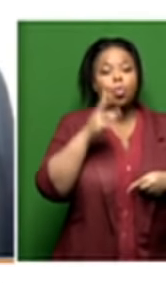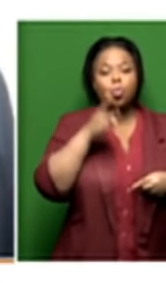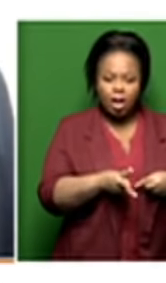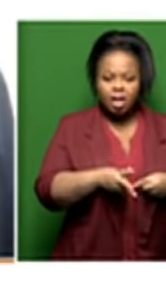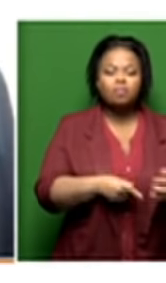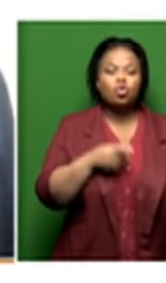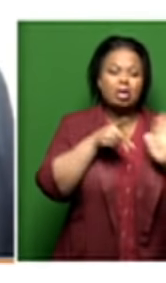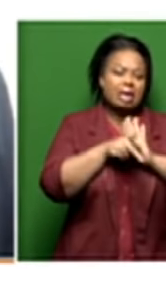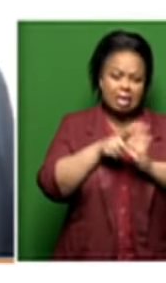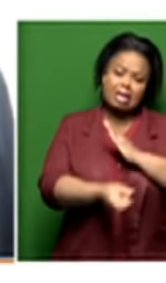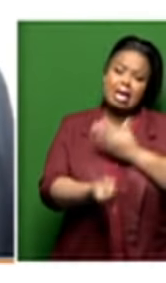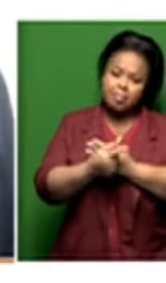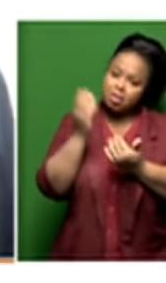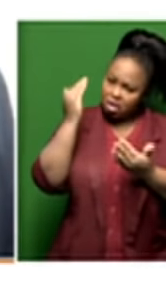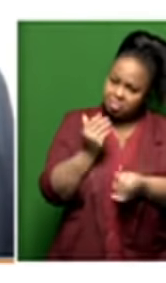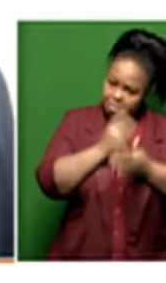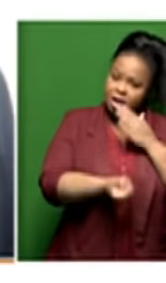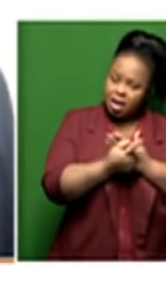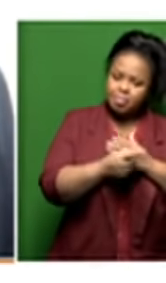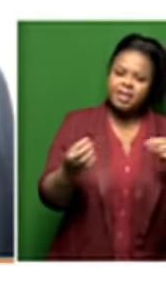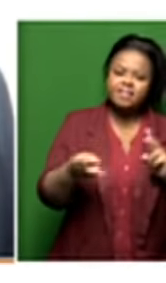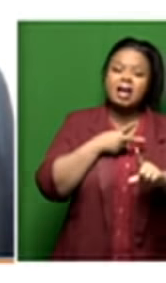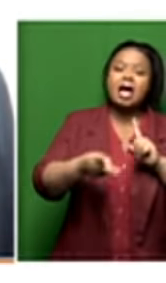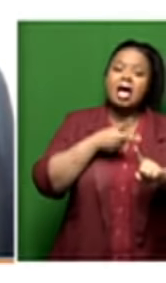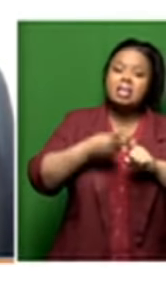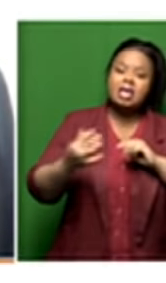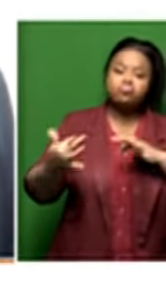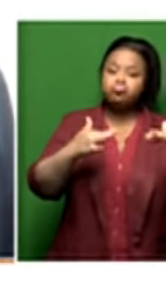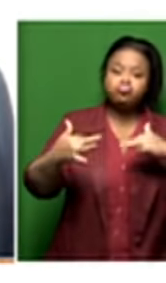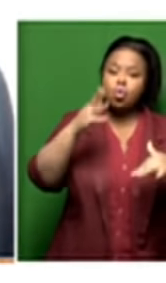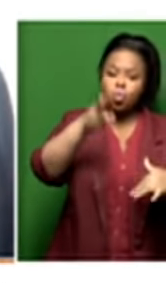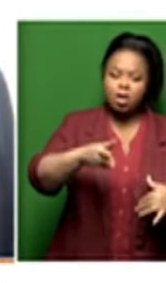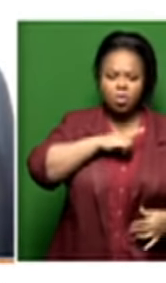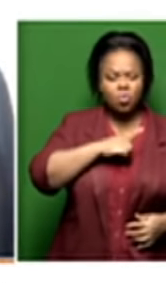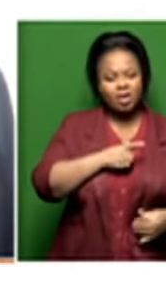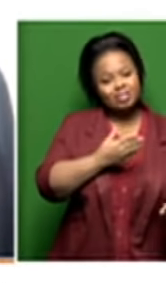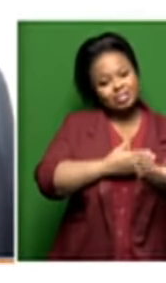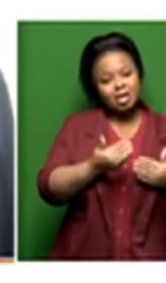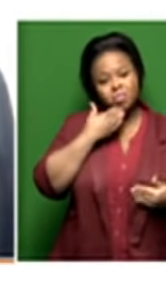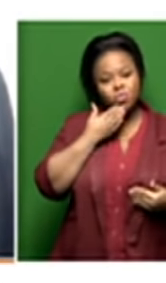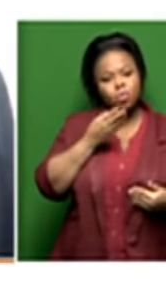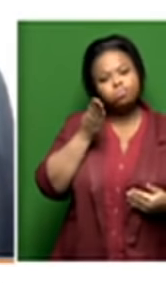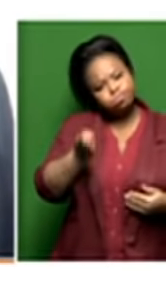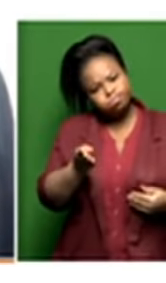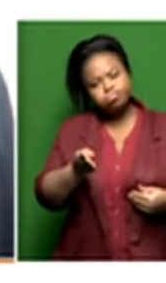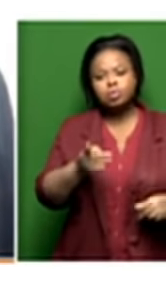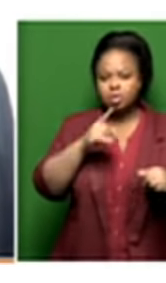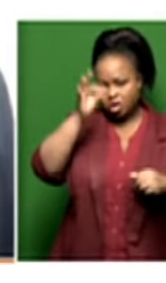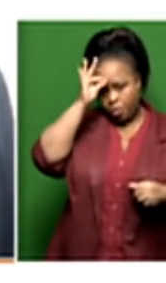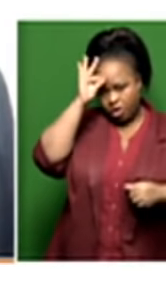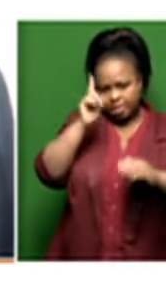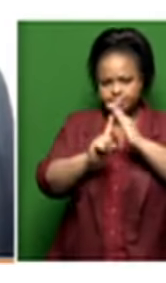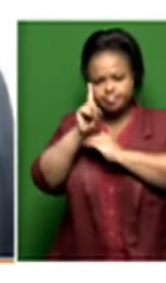President Jacob Zuma and law enforcement officials in the event that they would have had to go in to actually arrest the